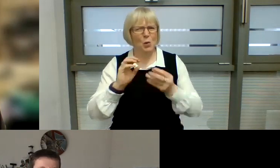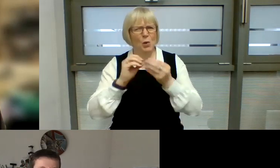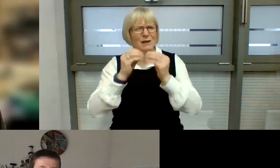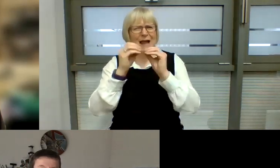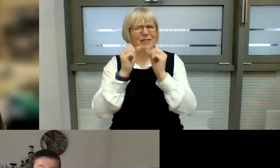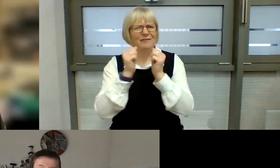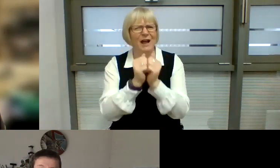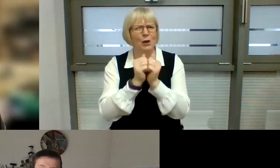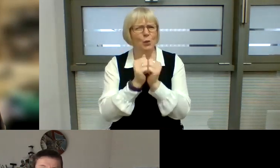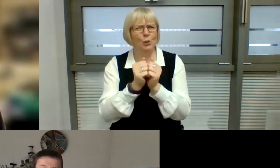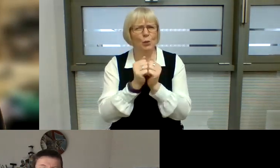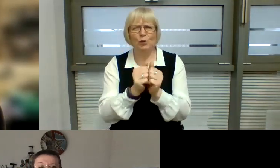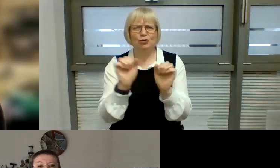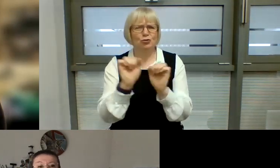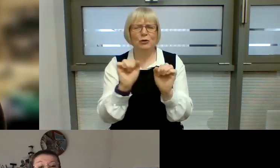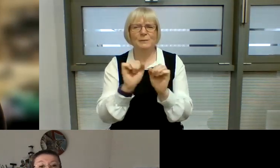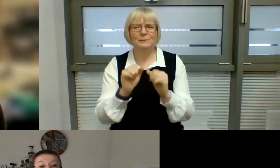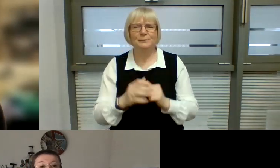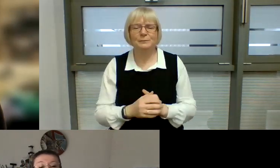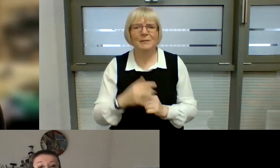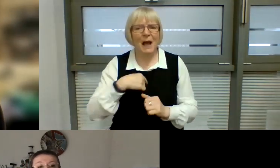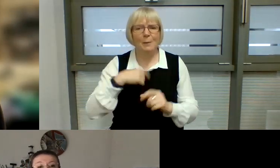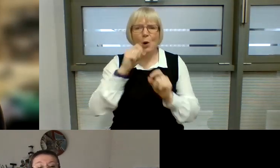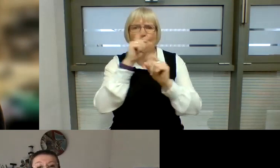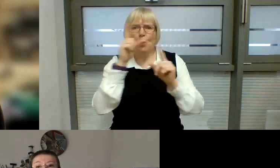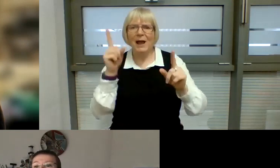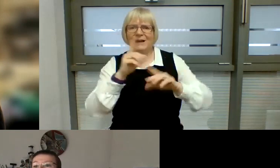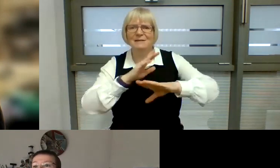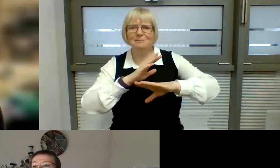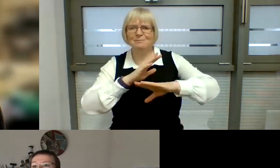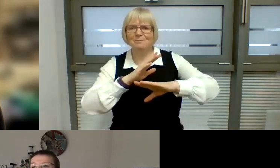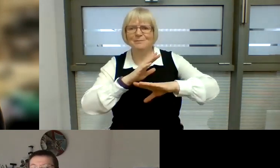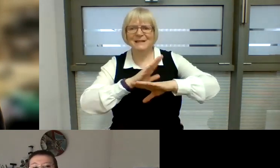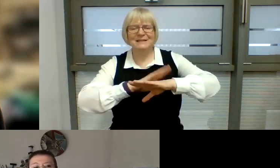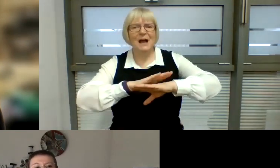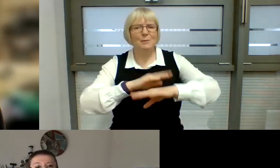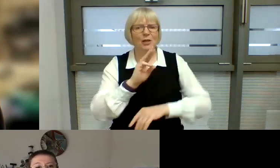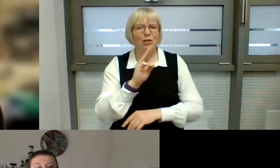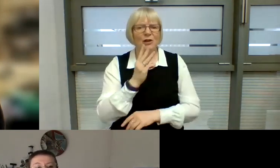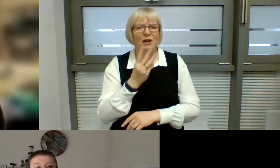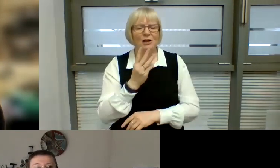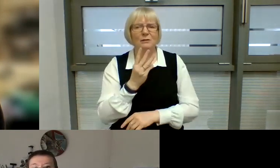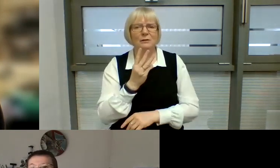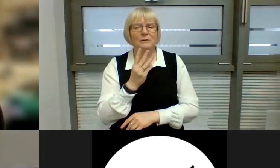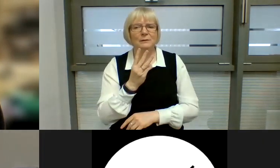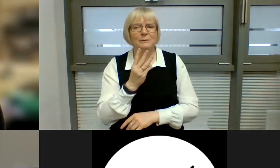No. Okay. I'm mindful that it's 3 o'clock. How much time do we have, Claire?